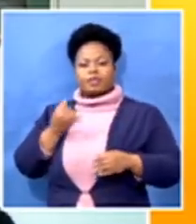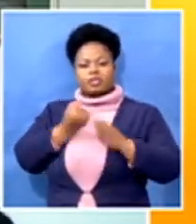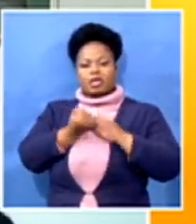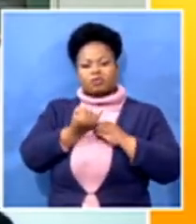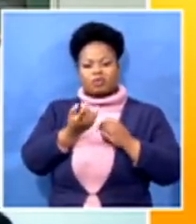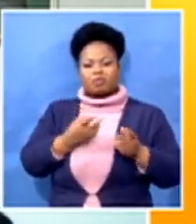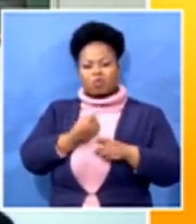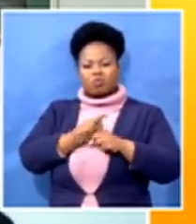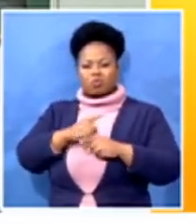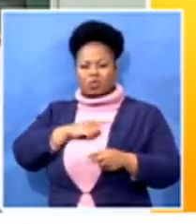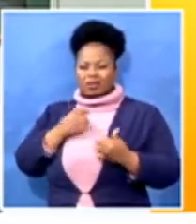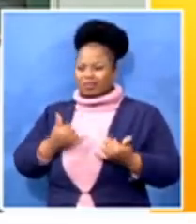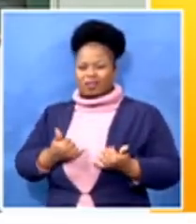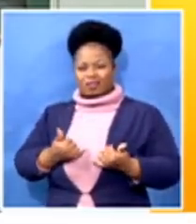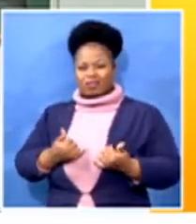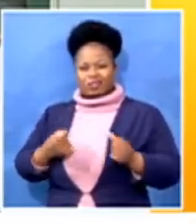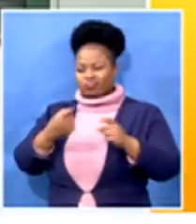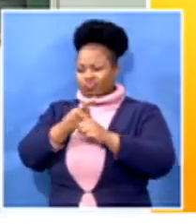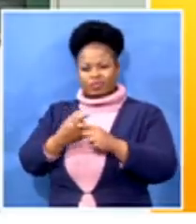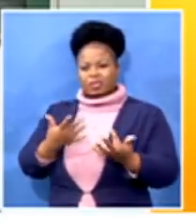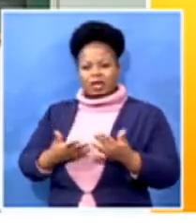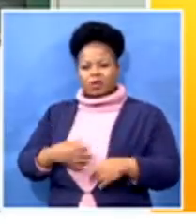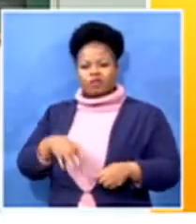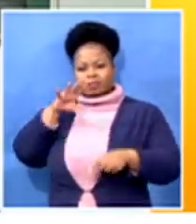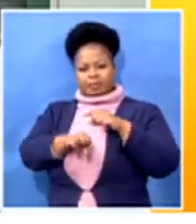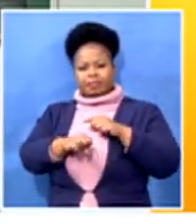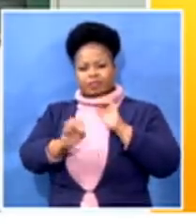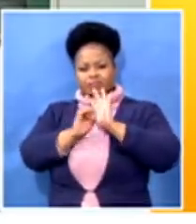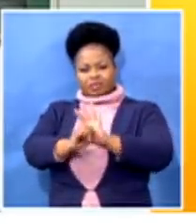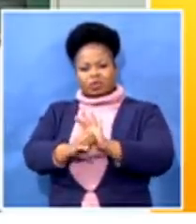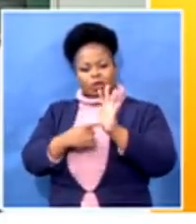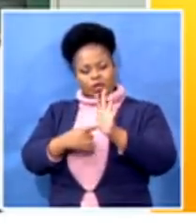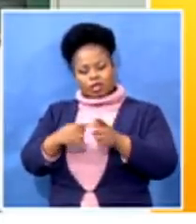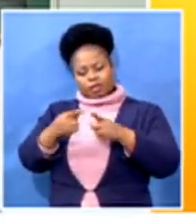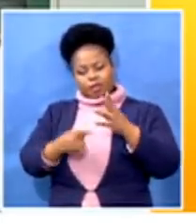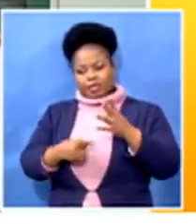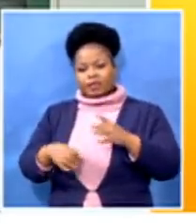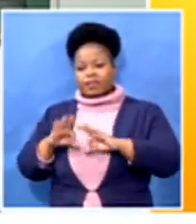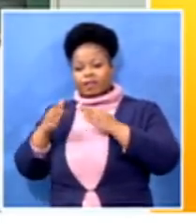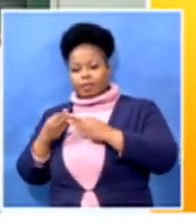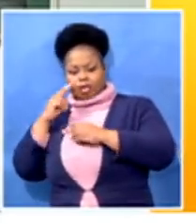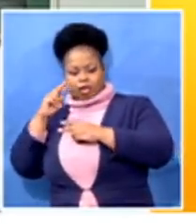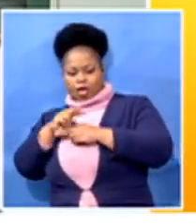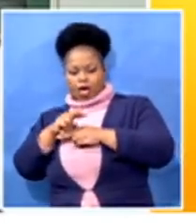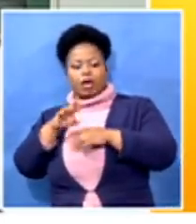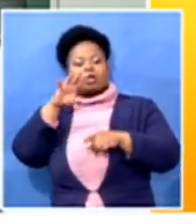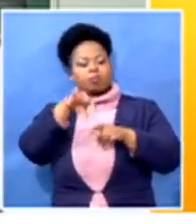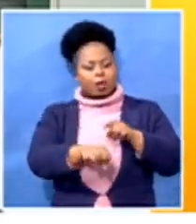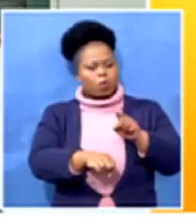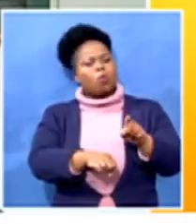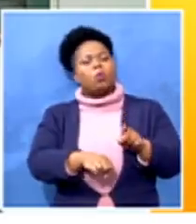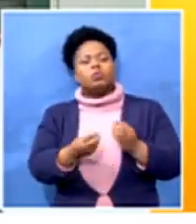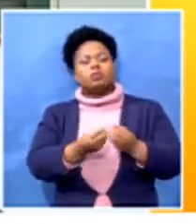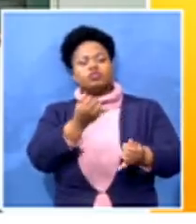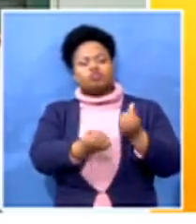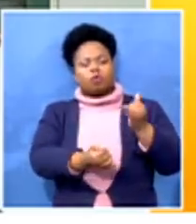be an overlap, and people often maybe not pick up on the symptoms. And this is where family and friends come in so important, is that they can pick up on these signs and reach out